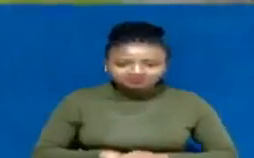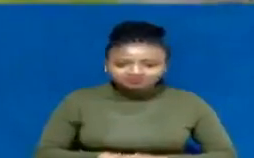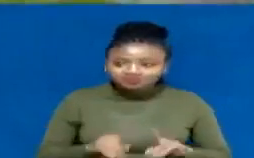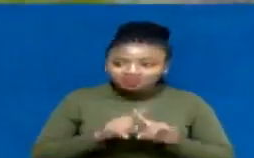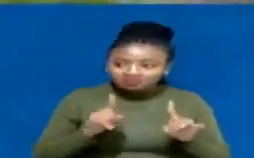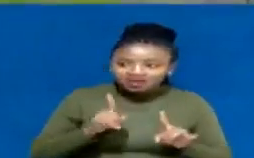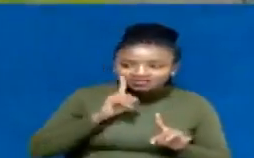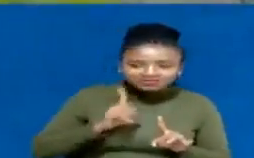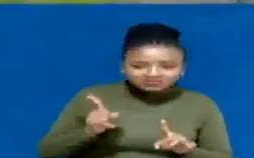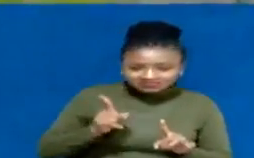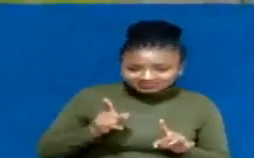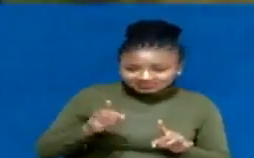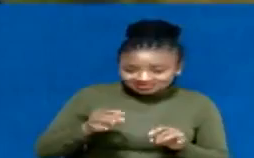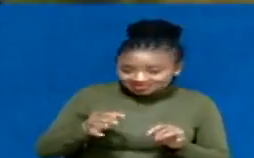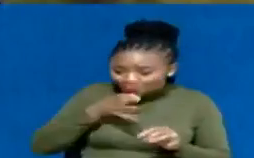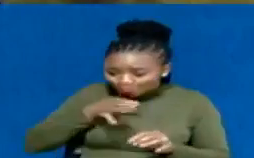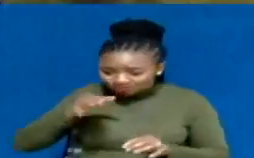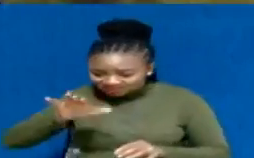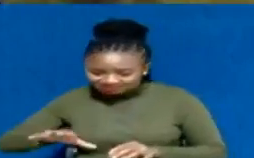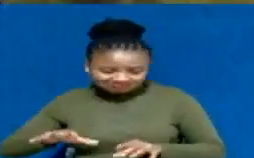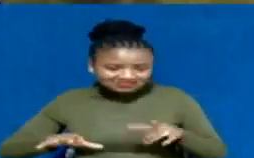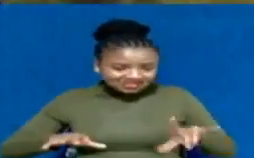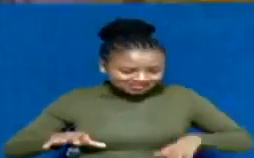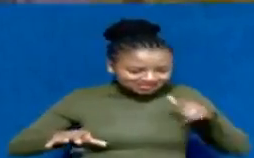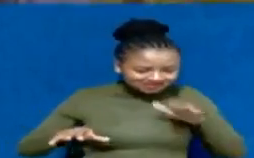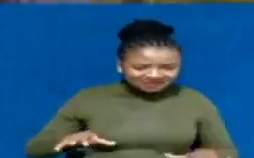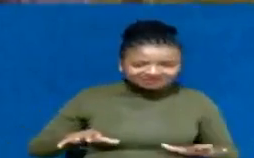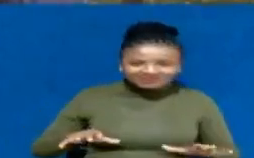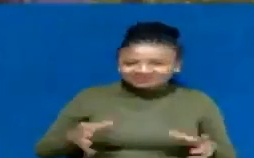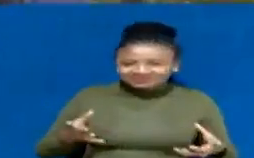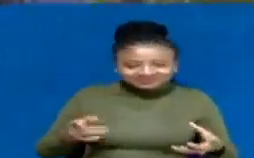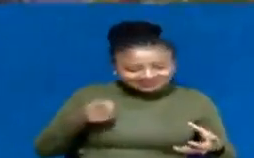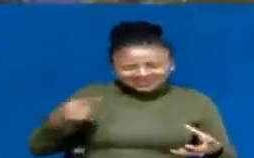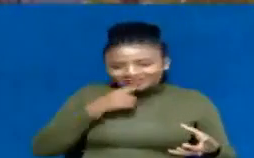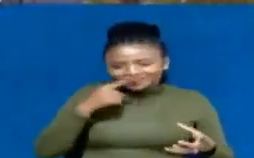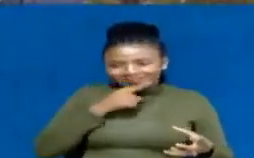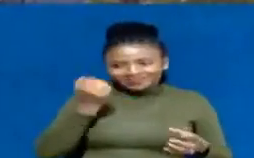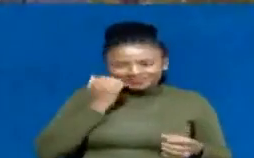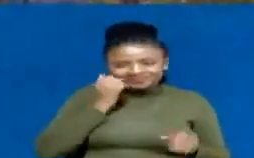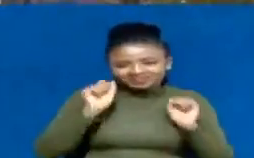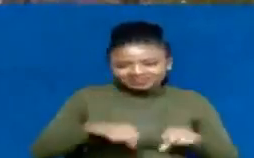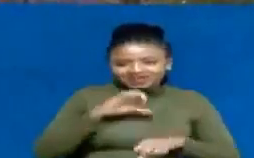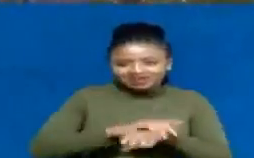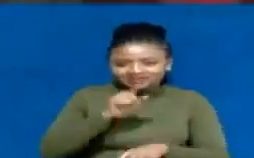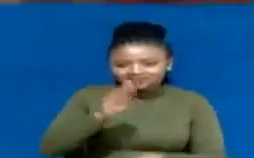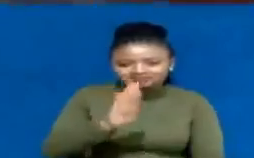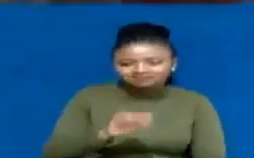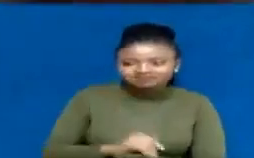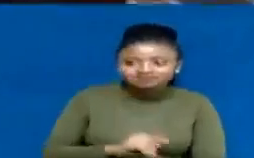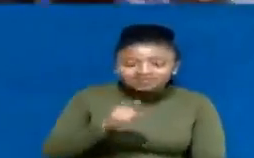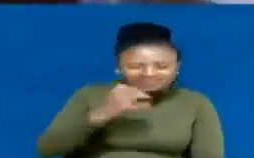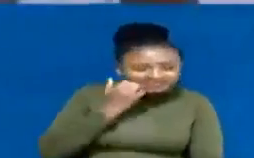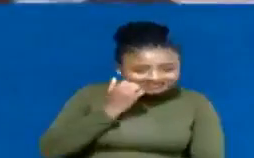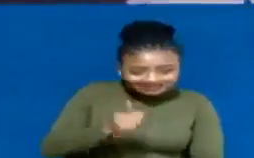But their proximity to water puts them at risk of one of the least talked about illnesses, bilharzia. An